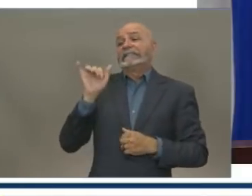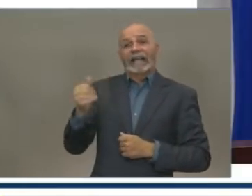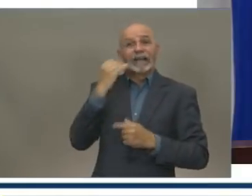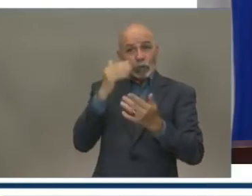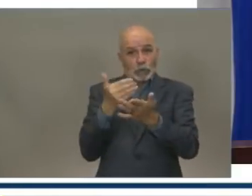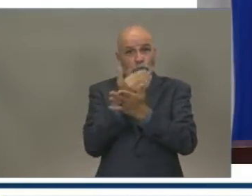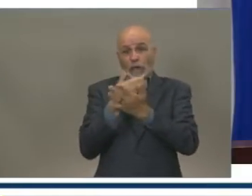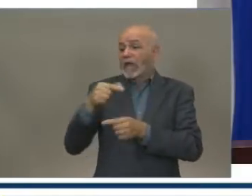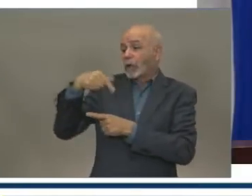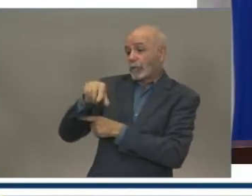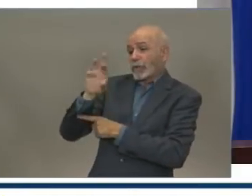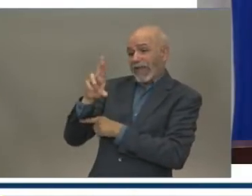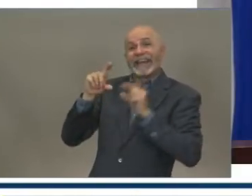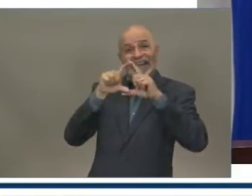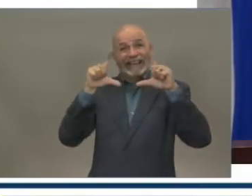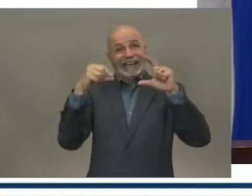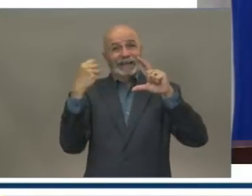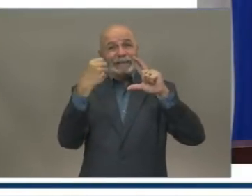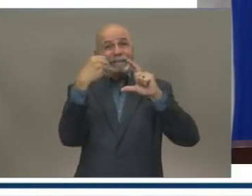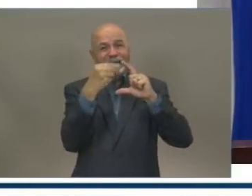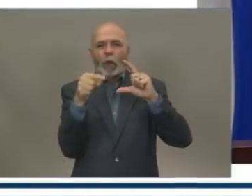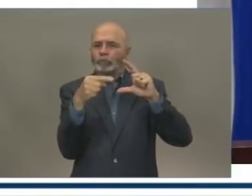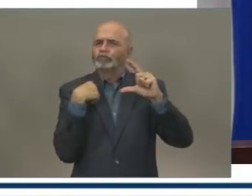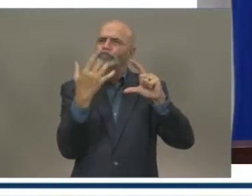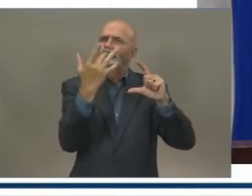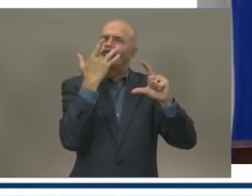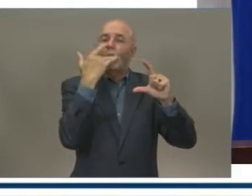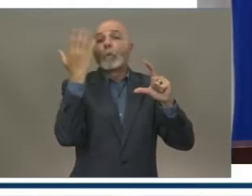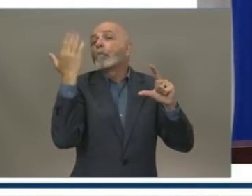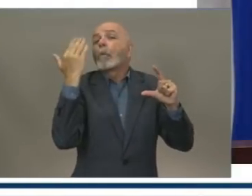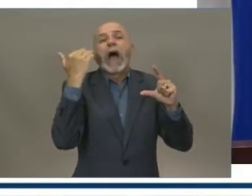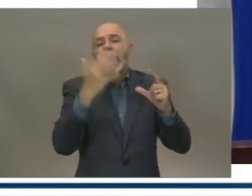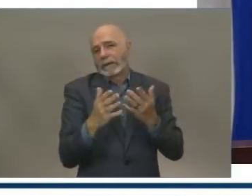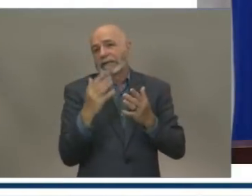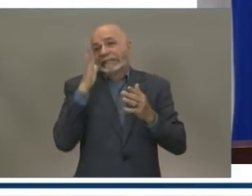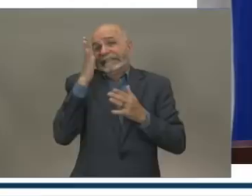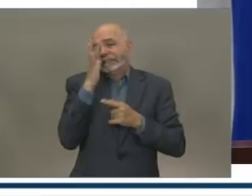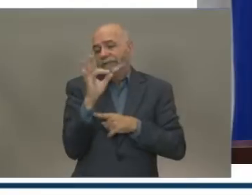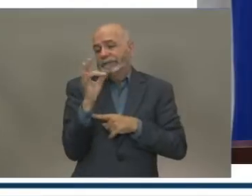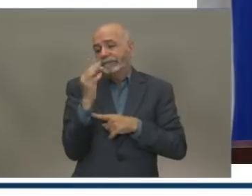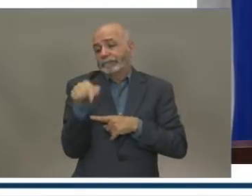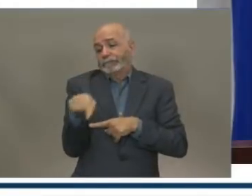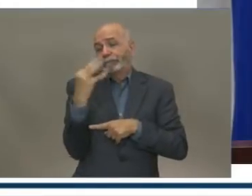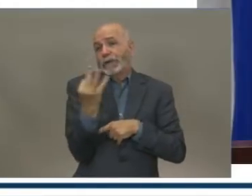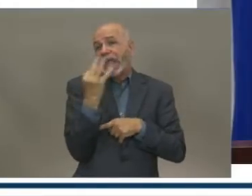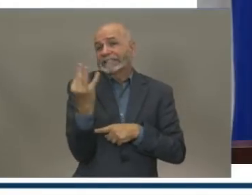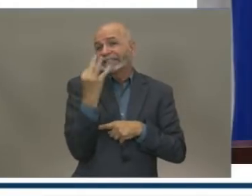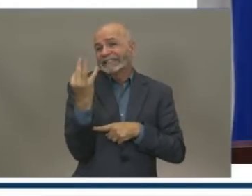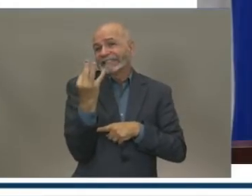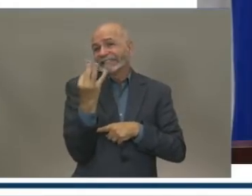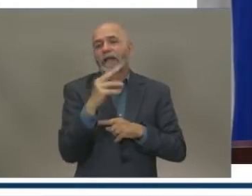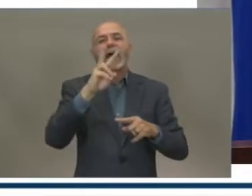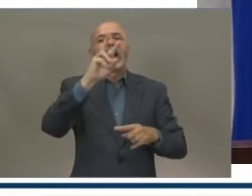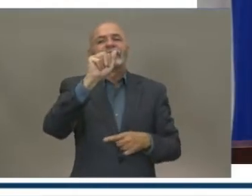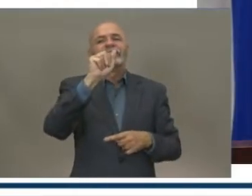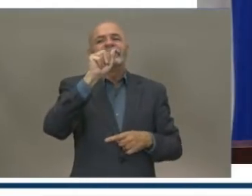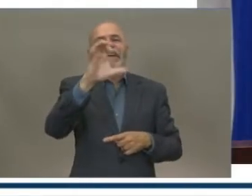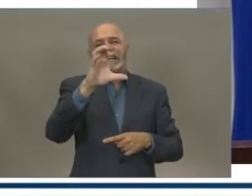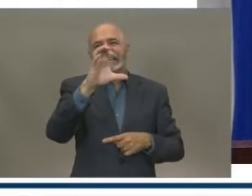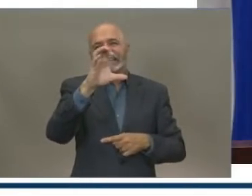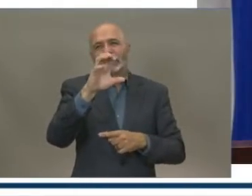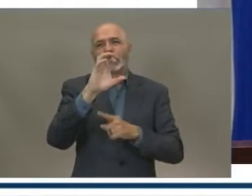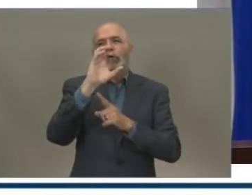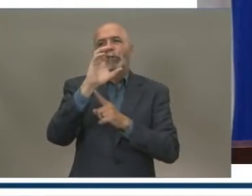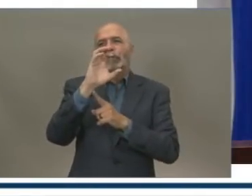and that's because starting this Friday, VaxCheck NS, the reader of the QR code, will start to become